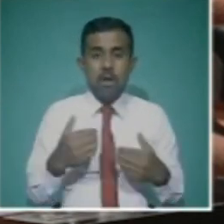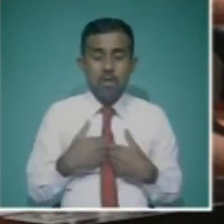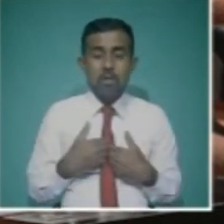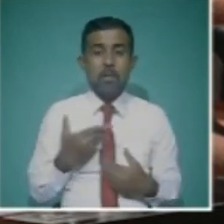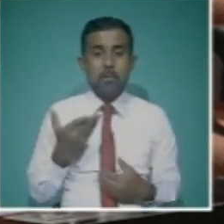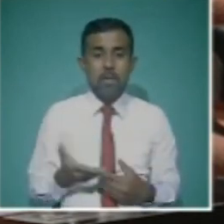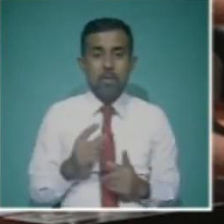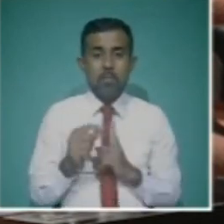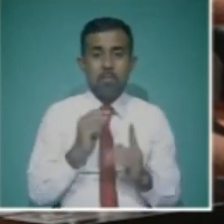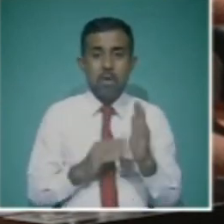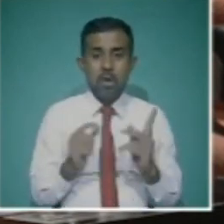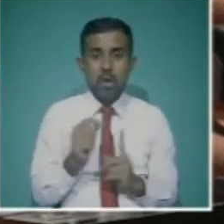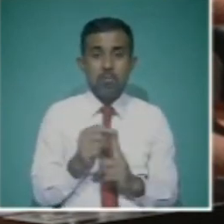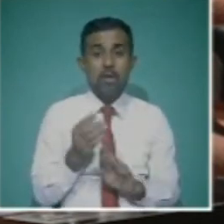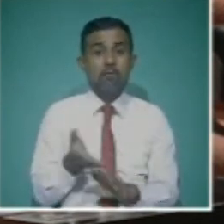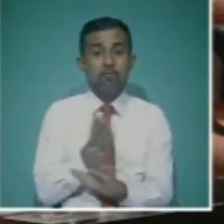ago.